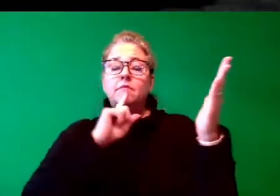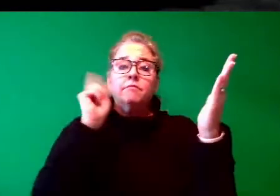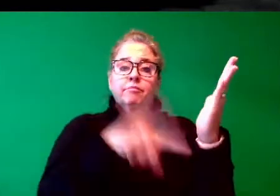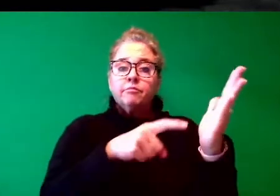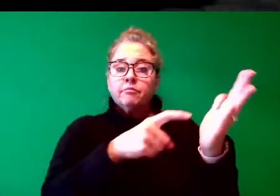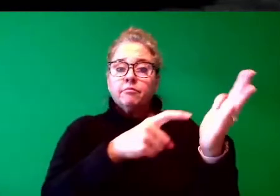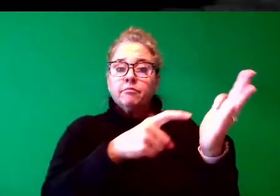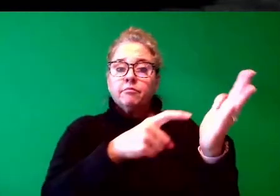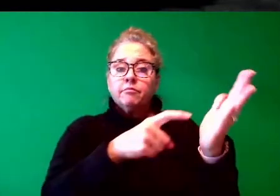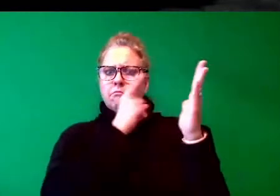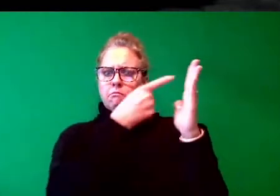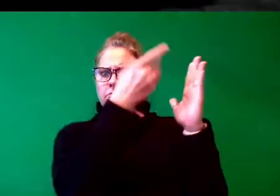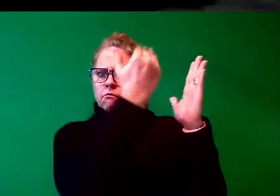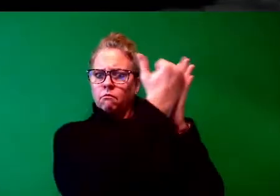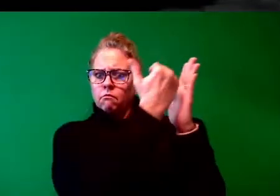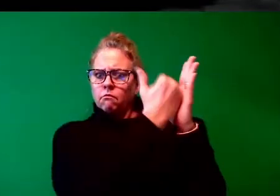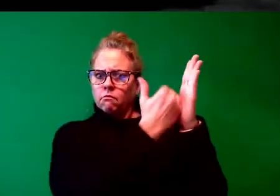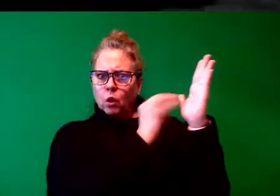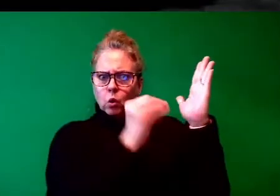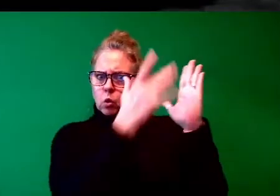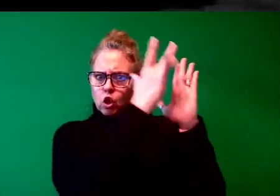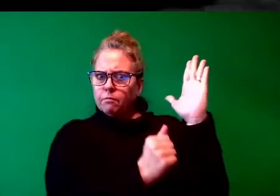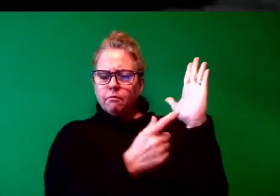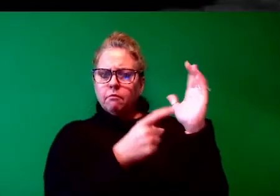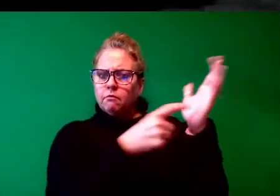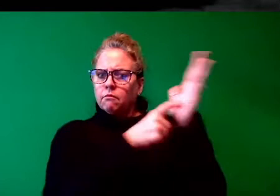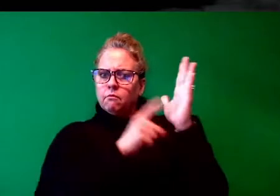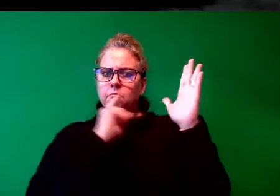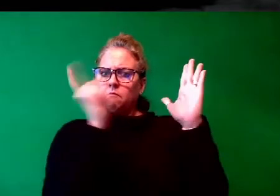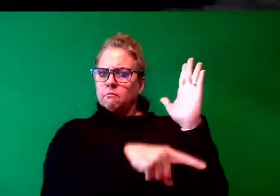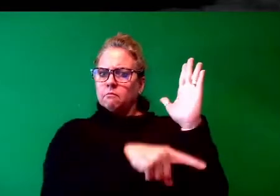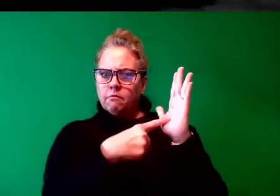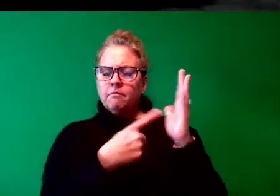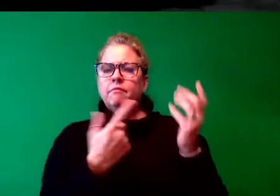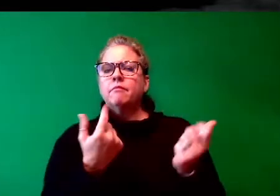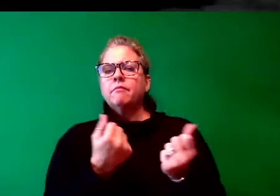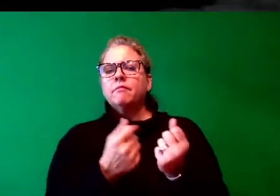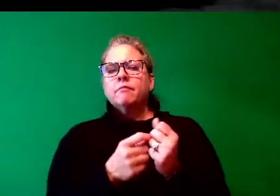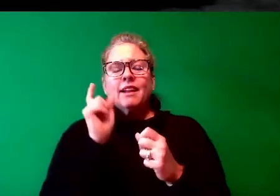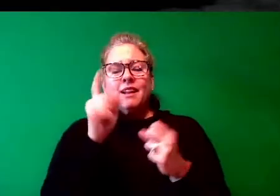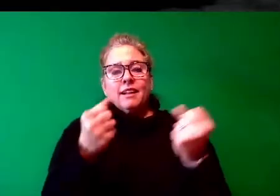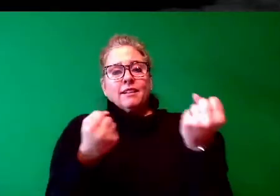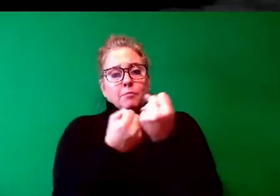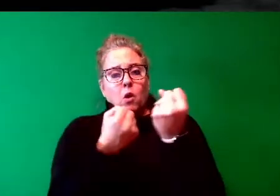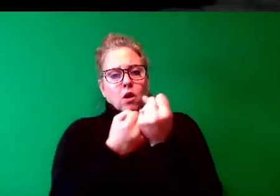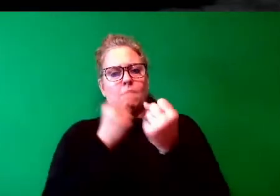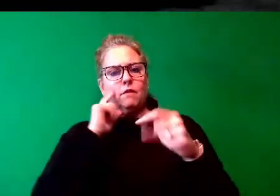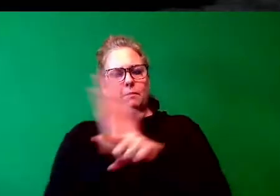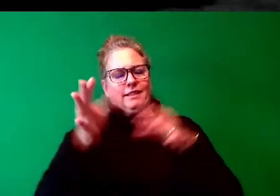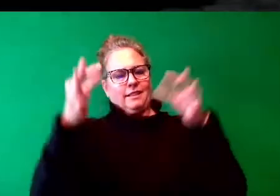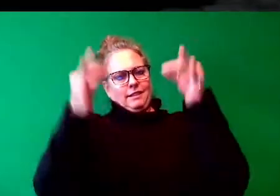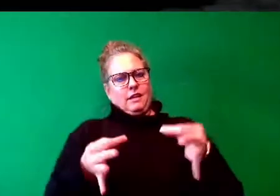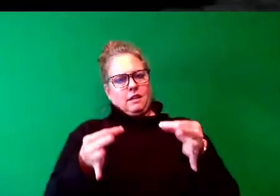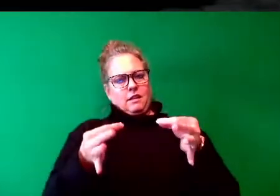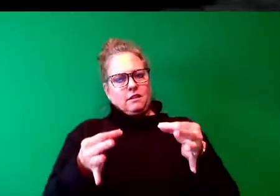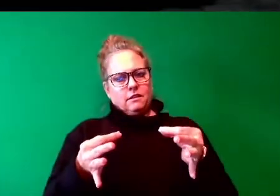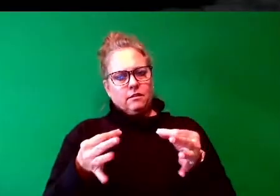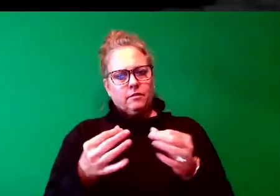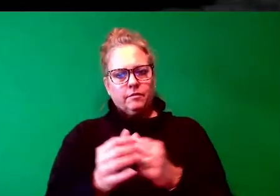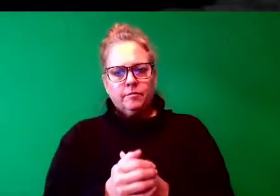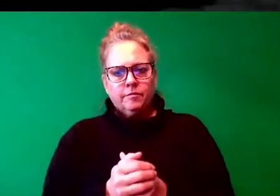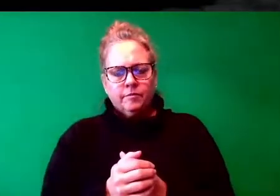And the mandate supports the mandate at the business level. And if the business mandates the